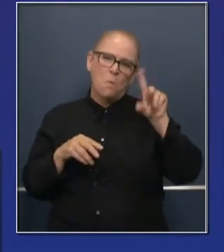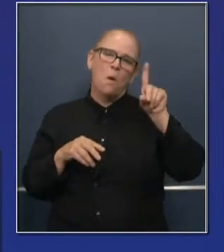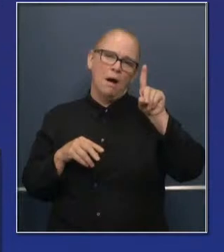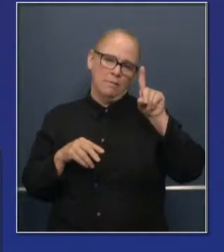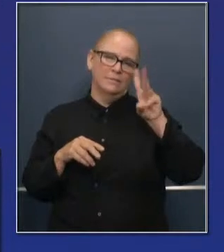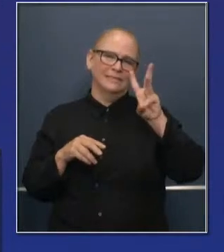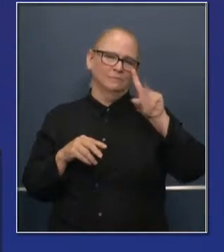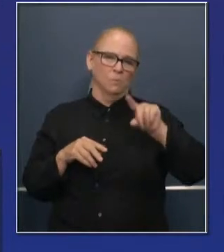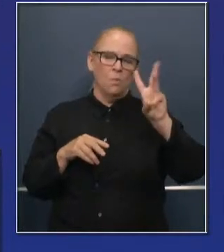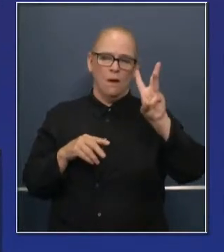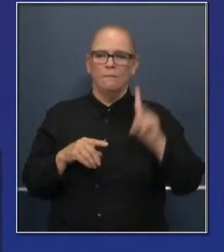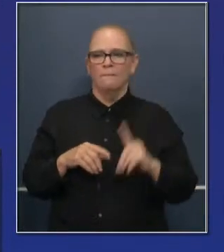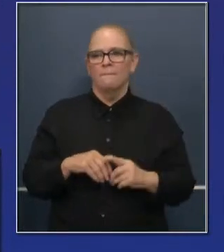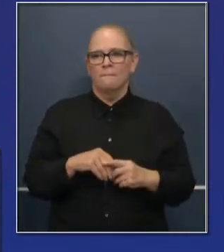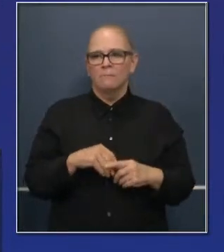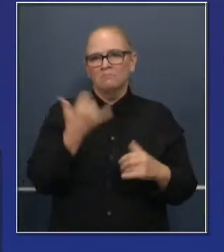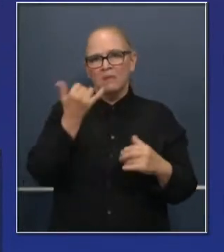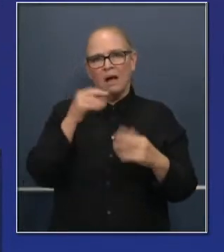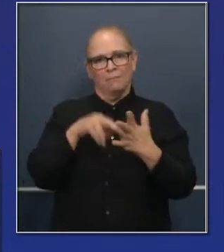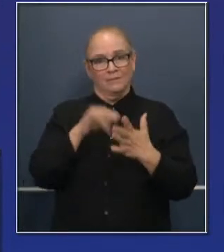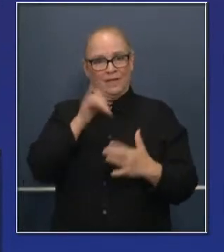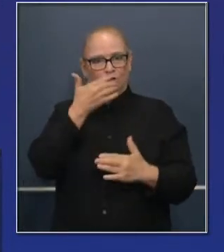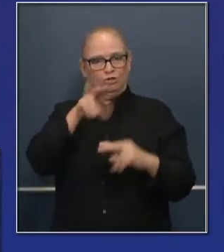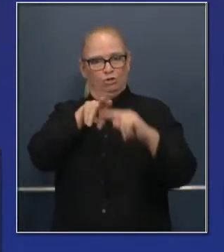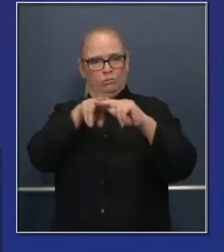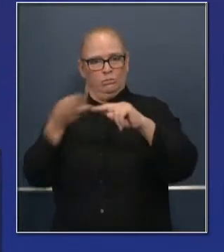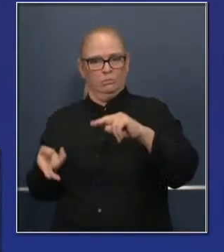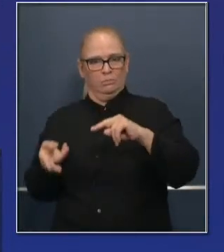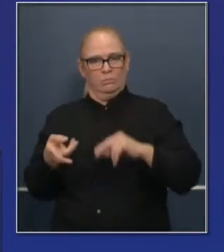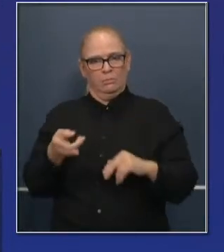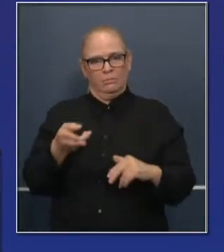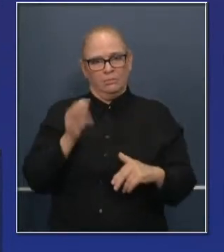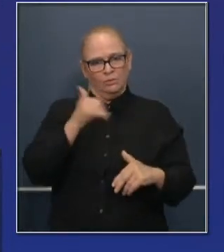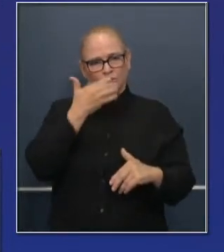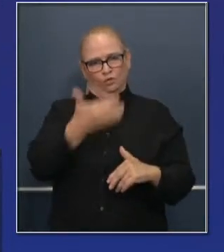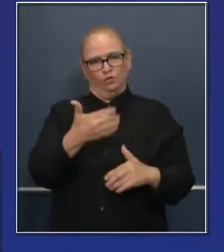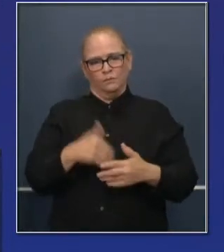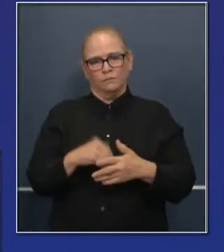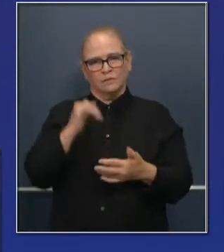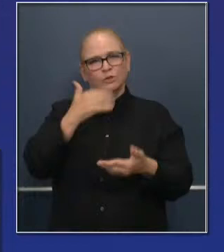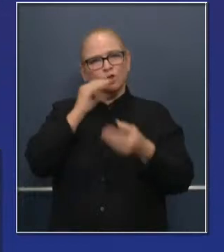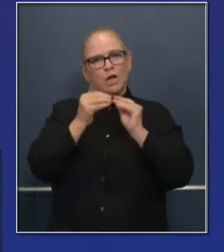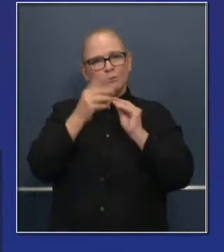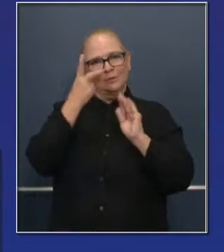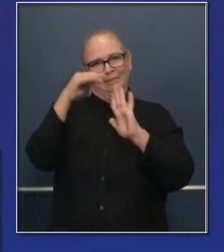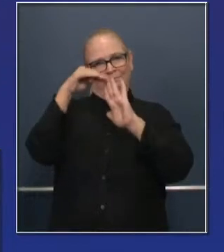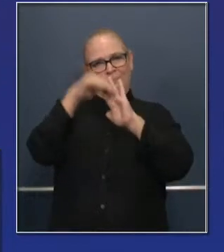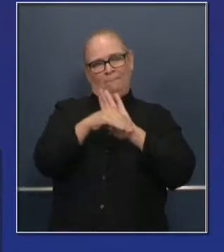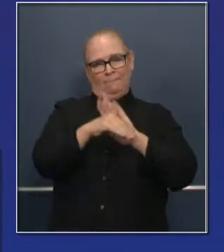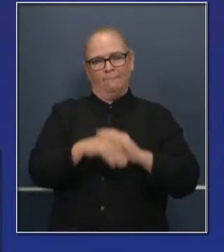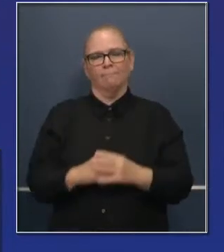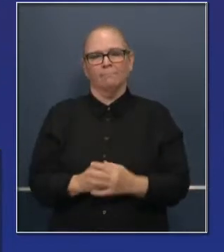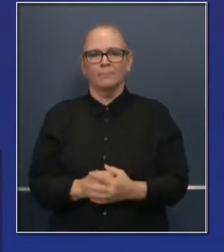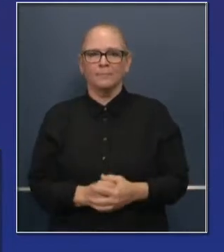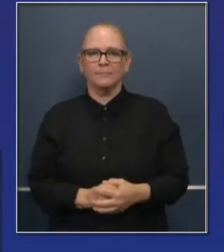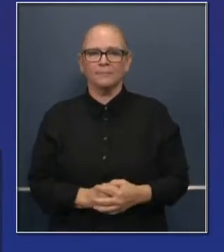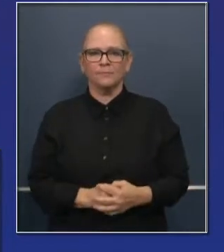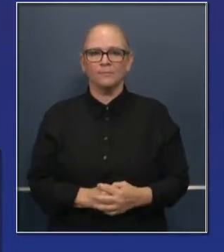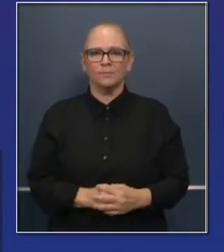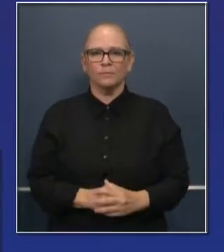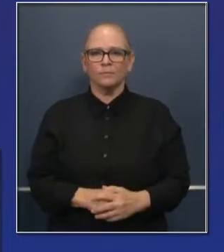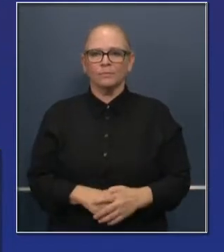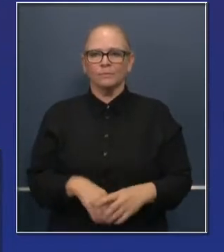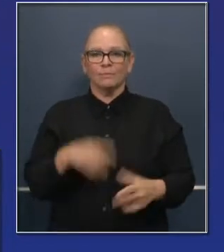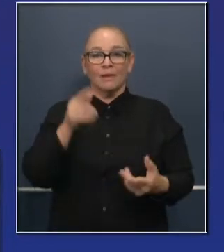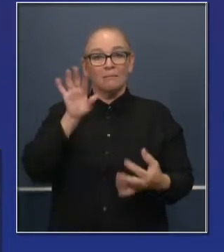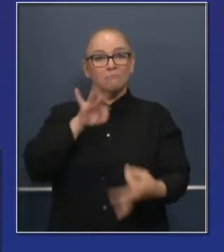slide, 7%. The 7-day positivity rate now down to 6.1%. It's not where it needs to be. It is